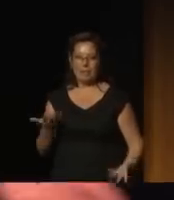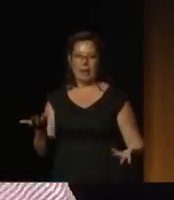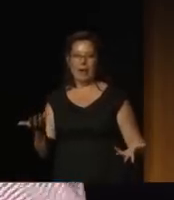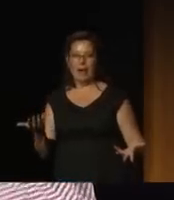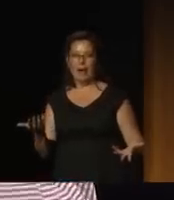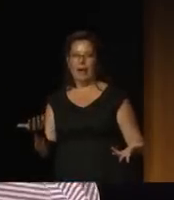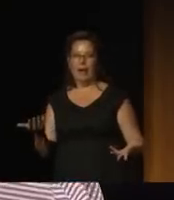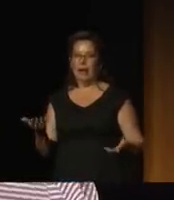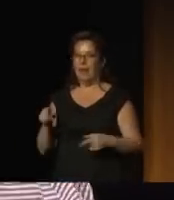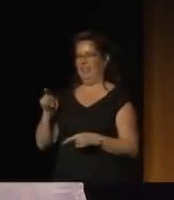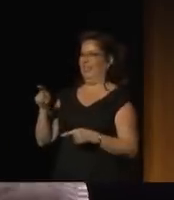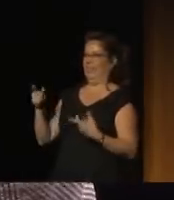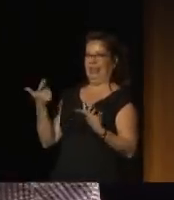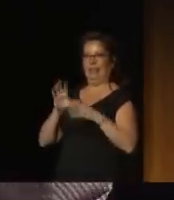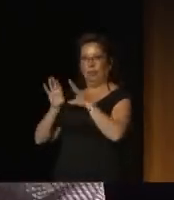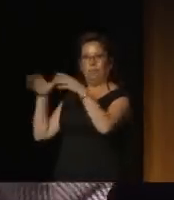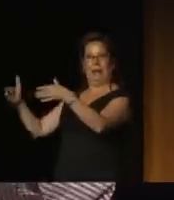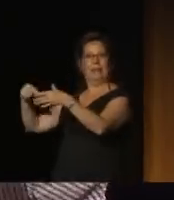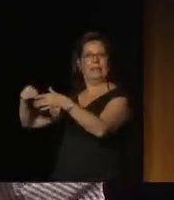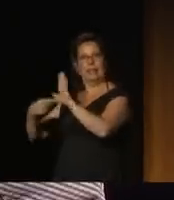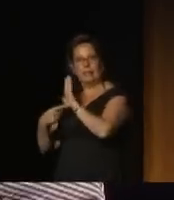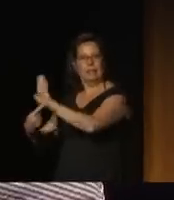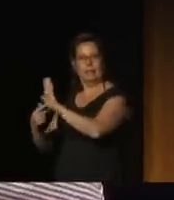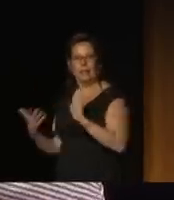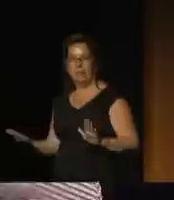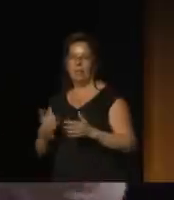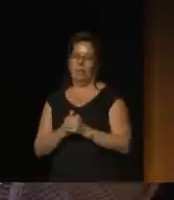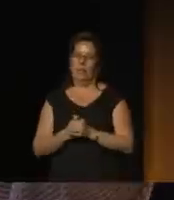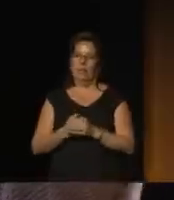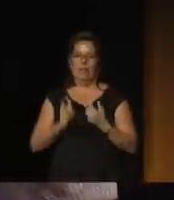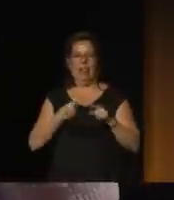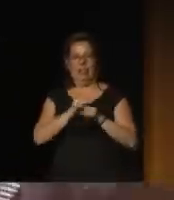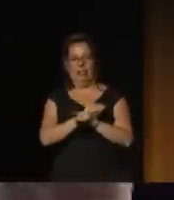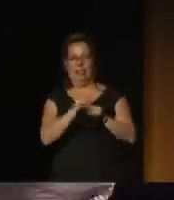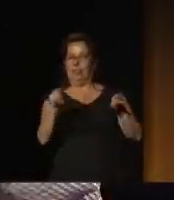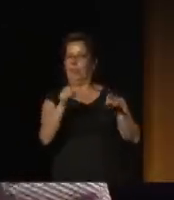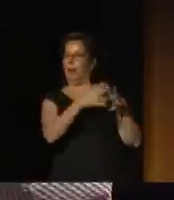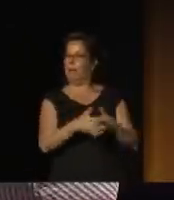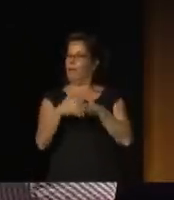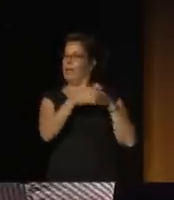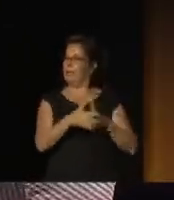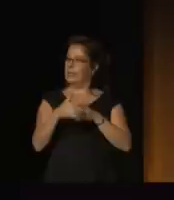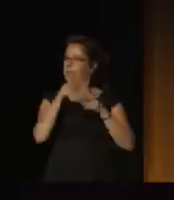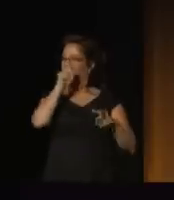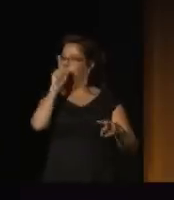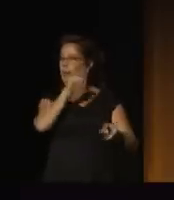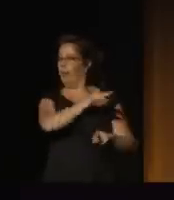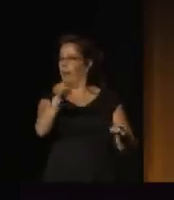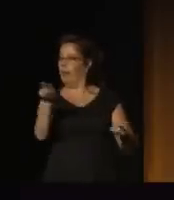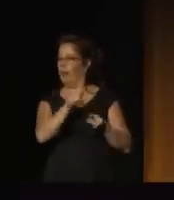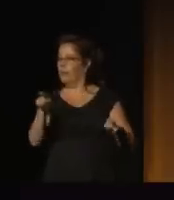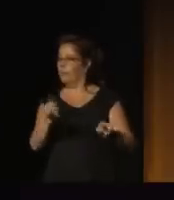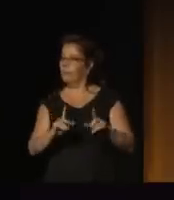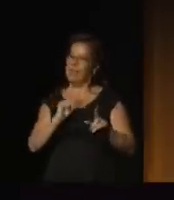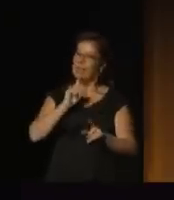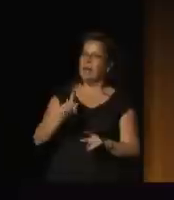You know, I mean, so that, you know, we think, when I say we, I mean them, I mean Americans, they think that the president